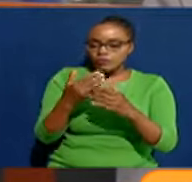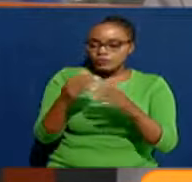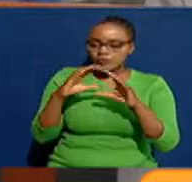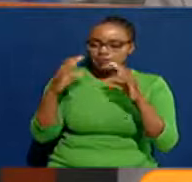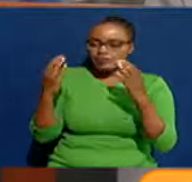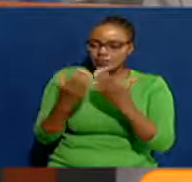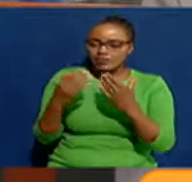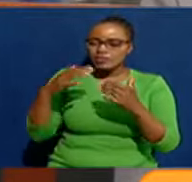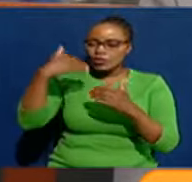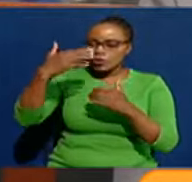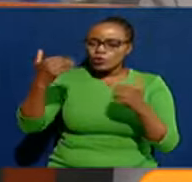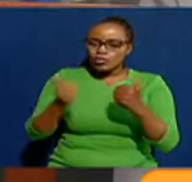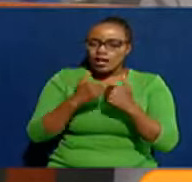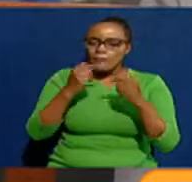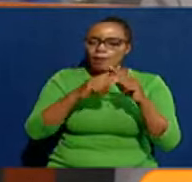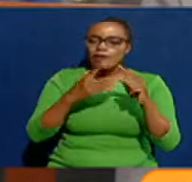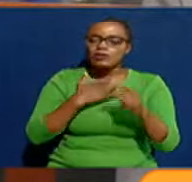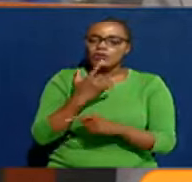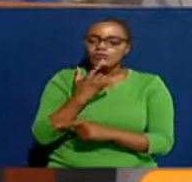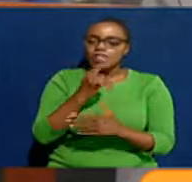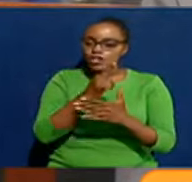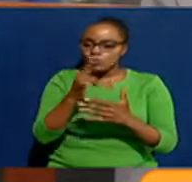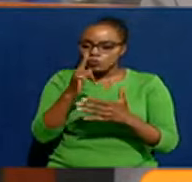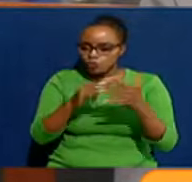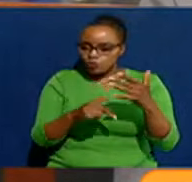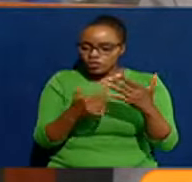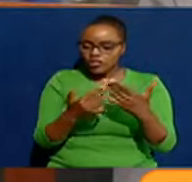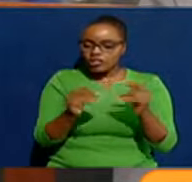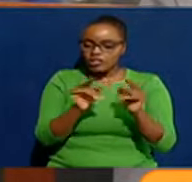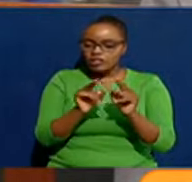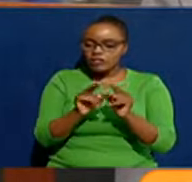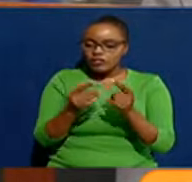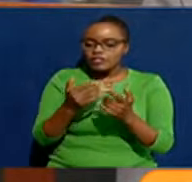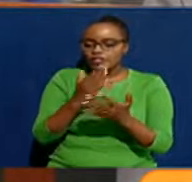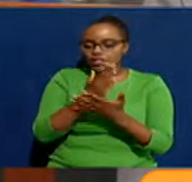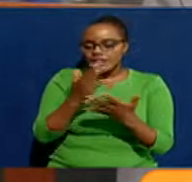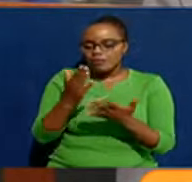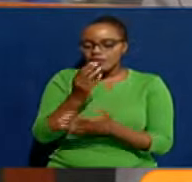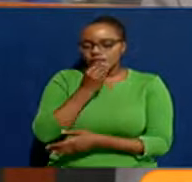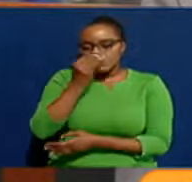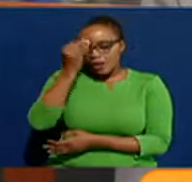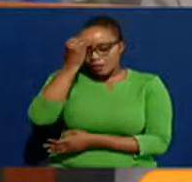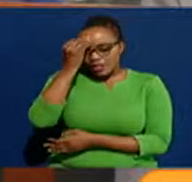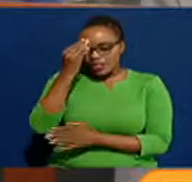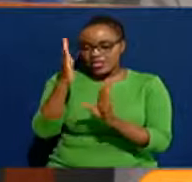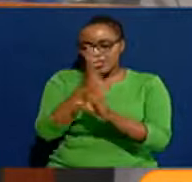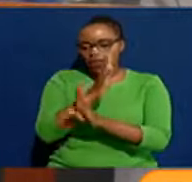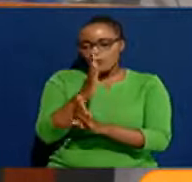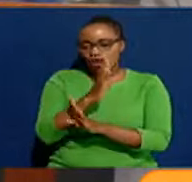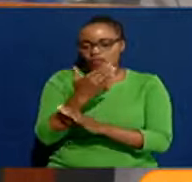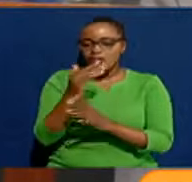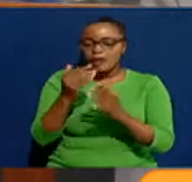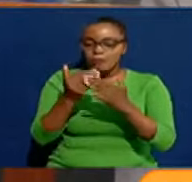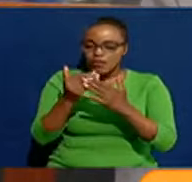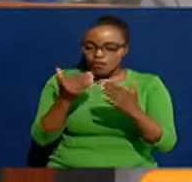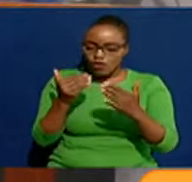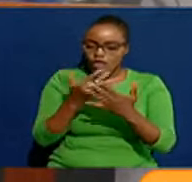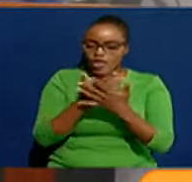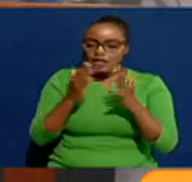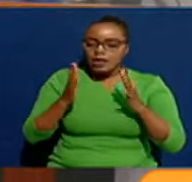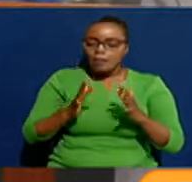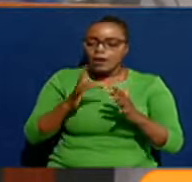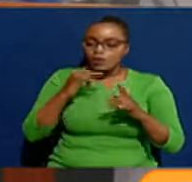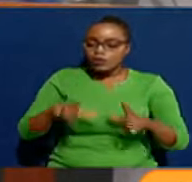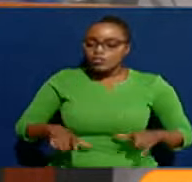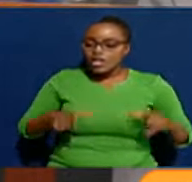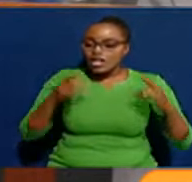does happen. But let me tell you, Jeff, and this is almost hypocritical, because initially, any person who is alive